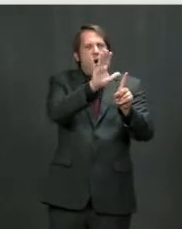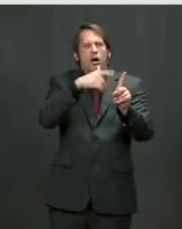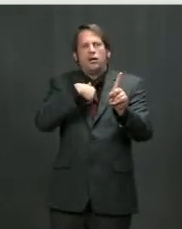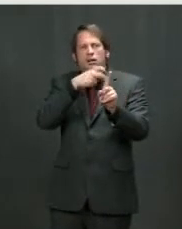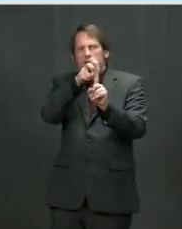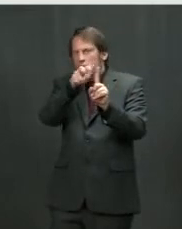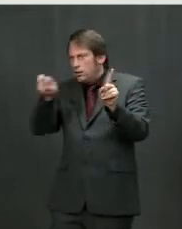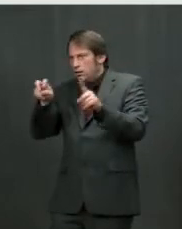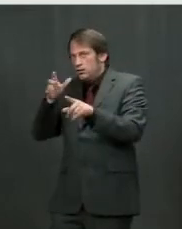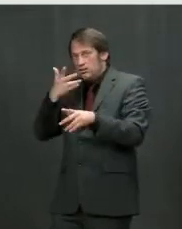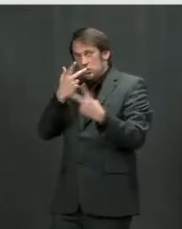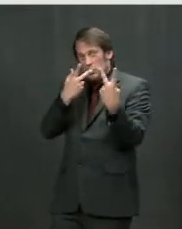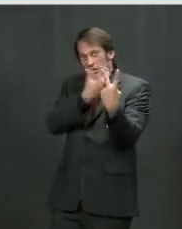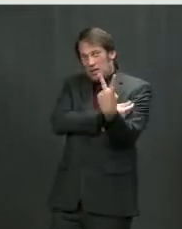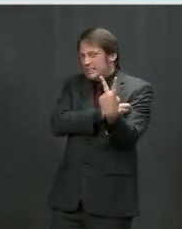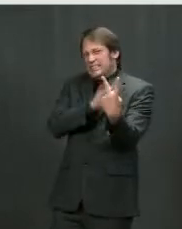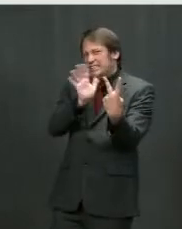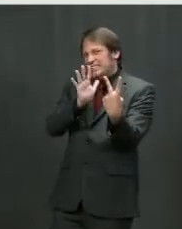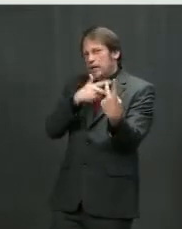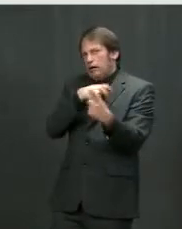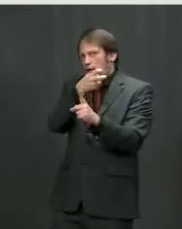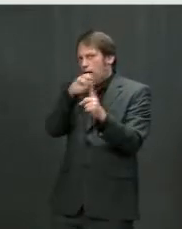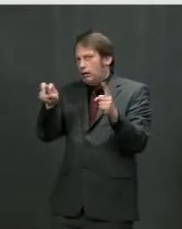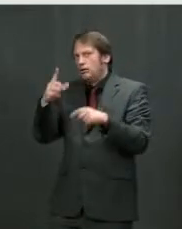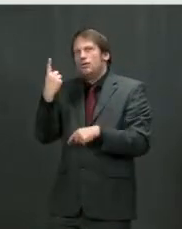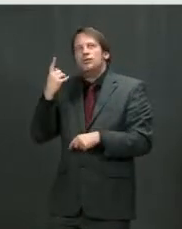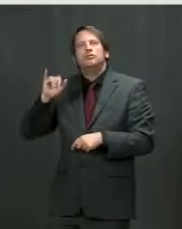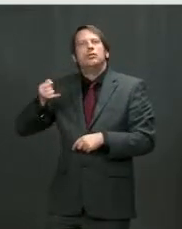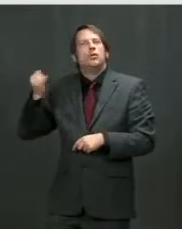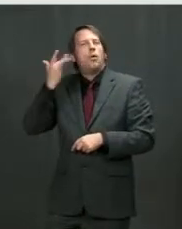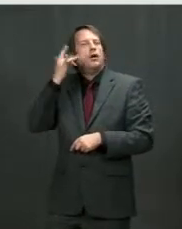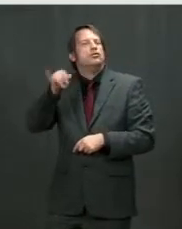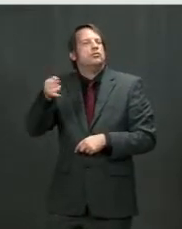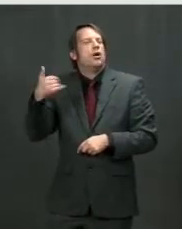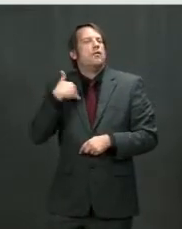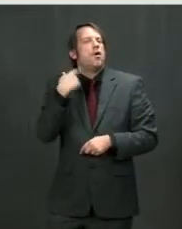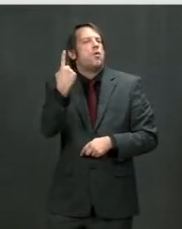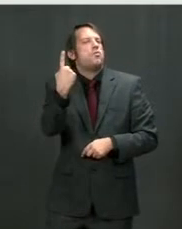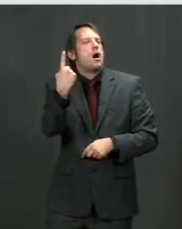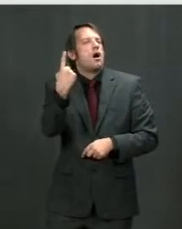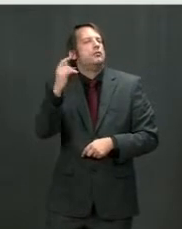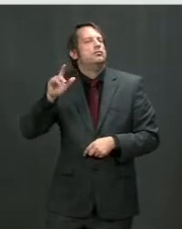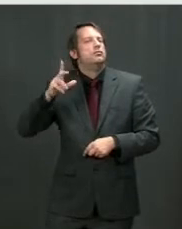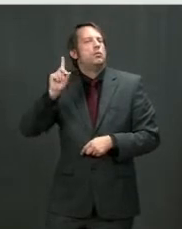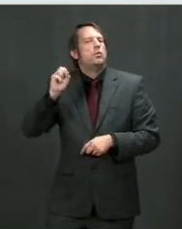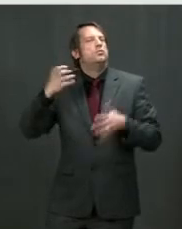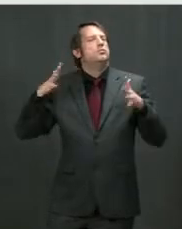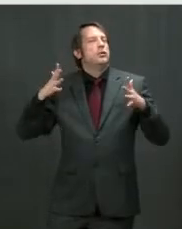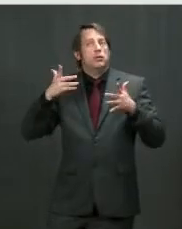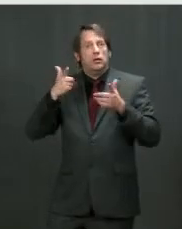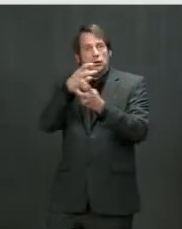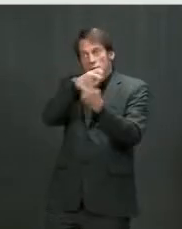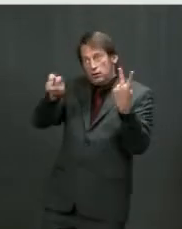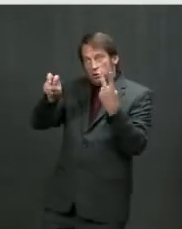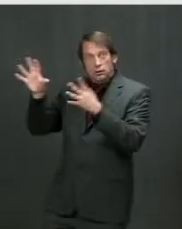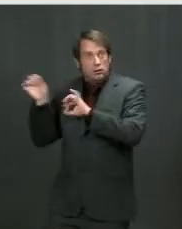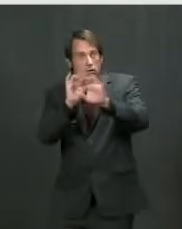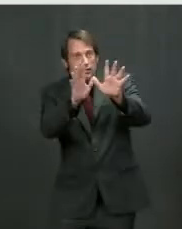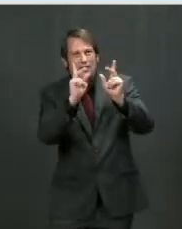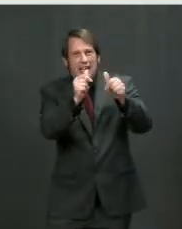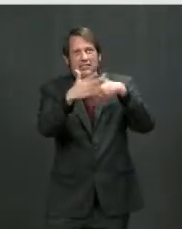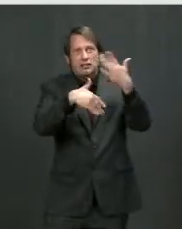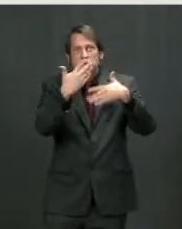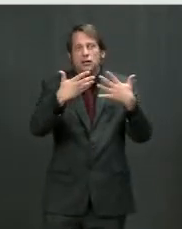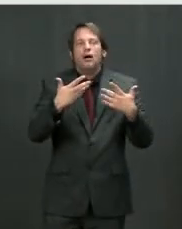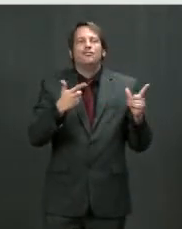question. It's a smart question because, clearly there are phases that we will go through over